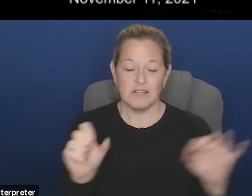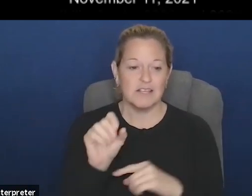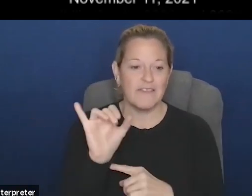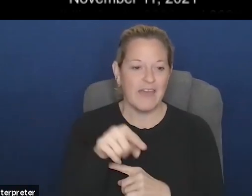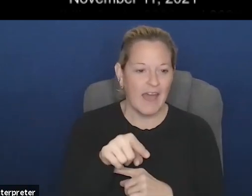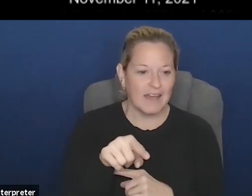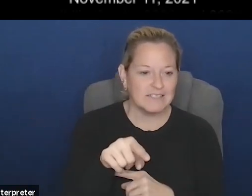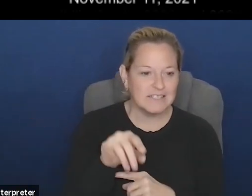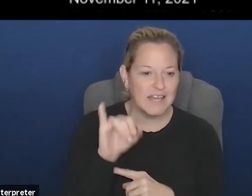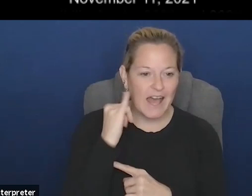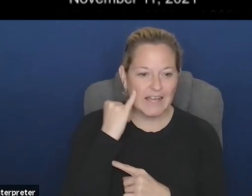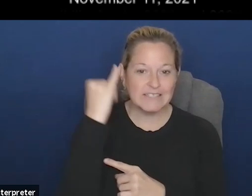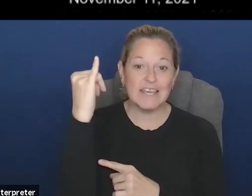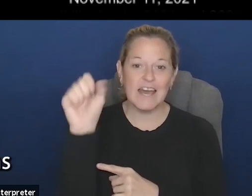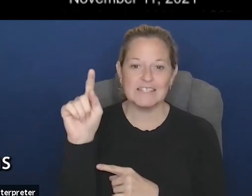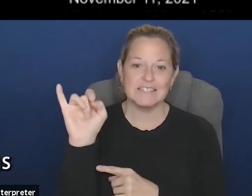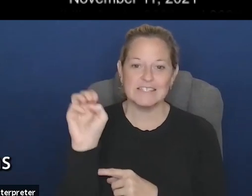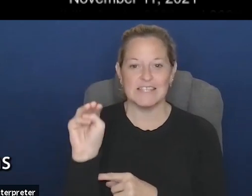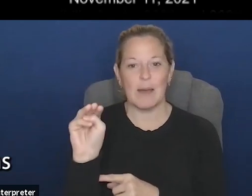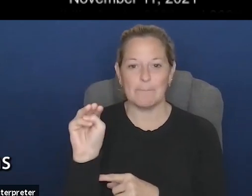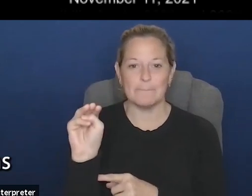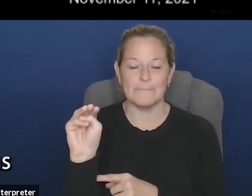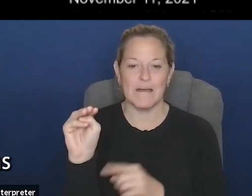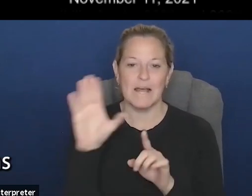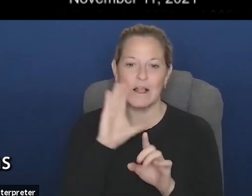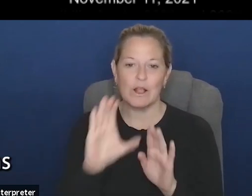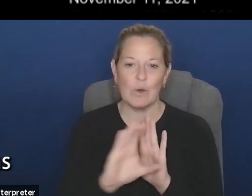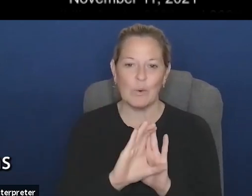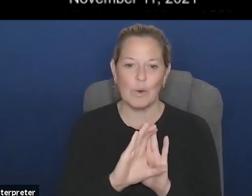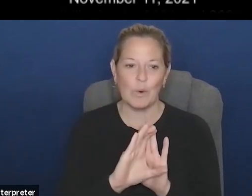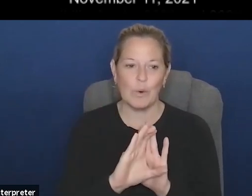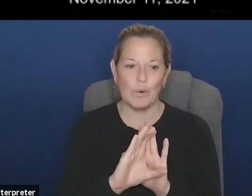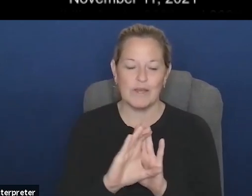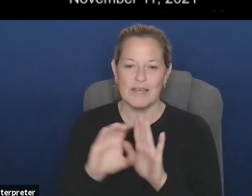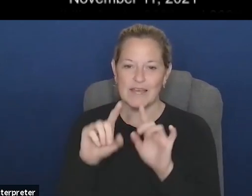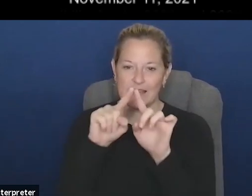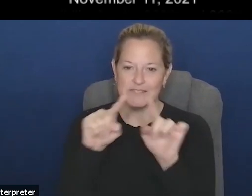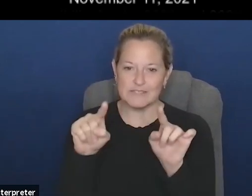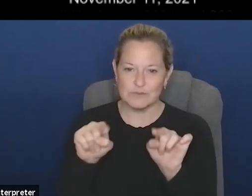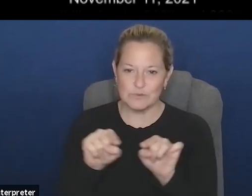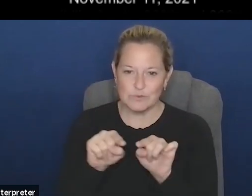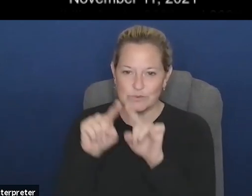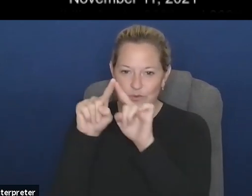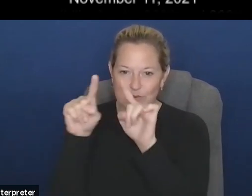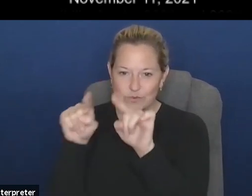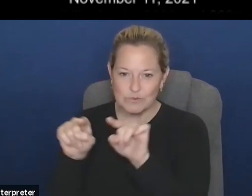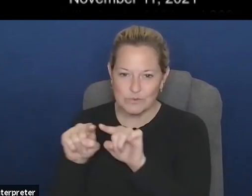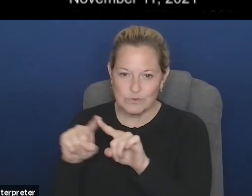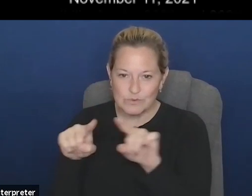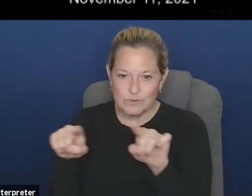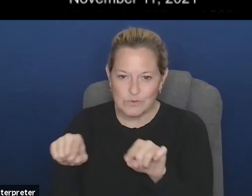the text, IDEA-STEM, and that's underneath 3 hexagons, which are stacked in a